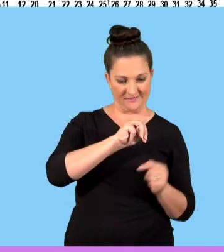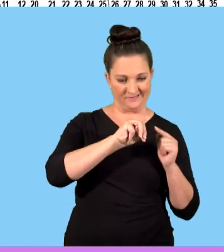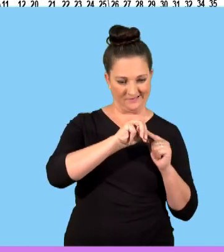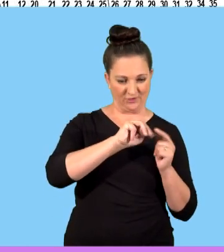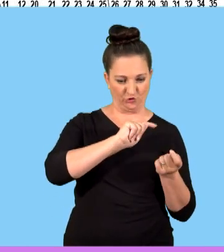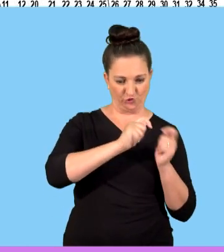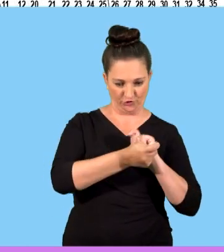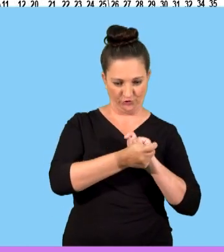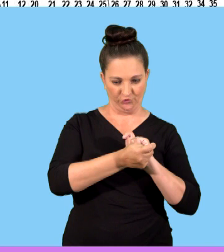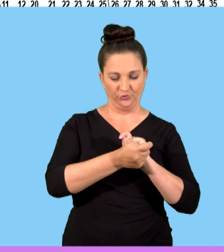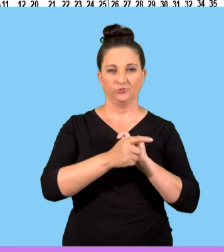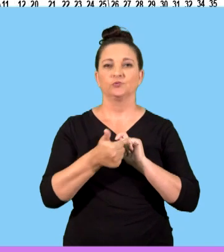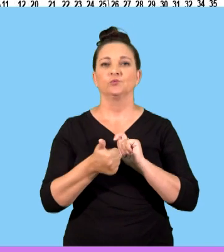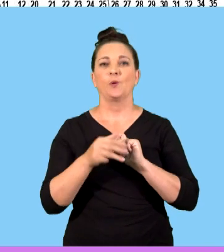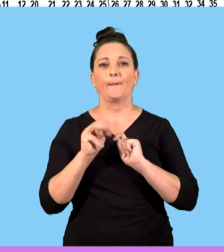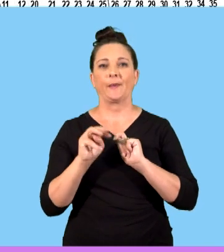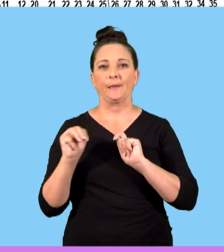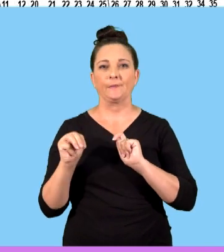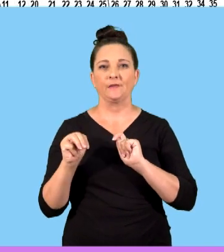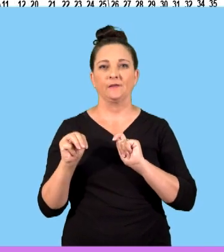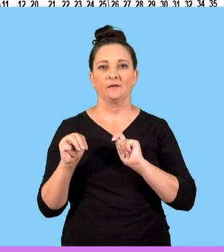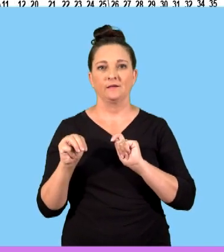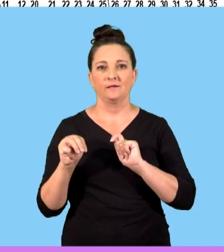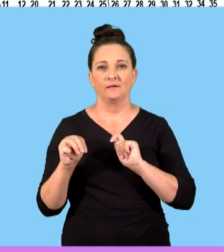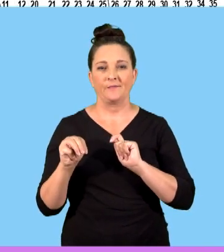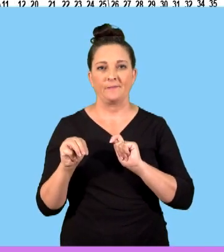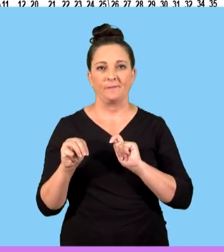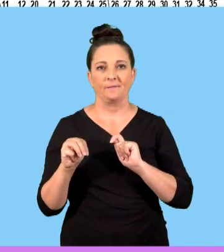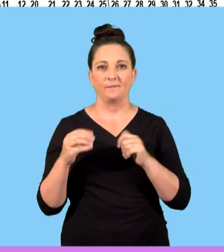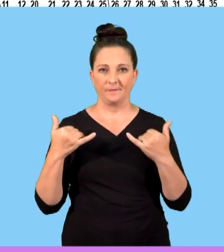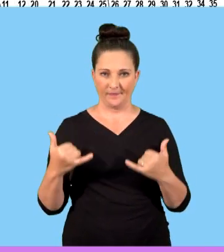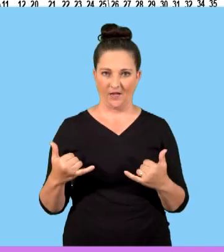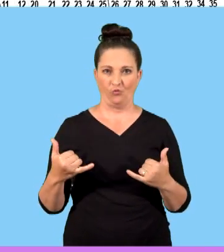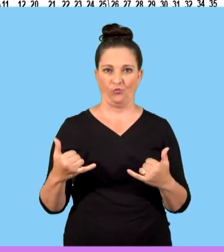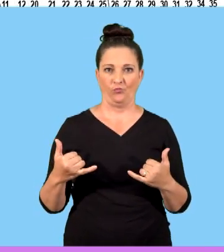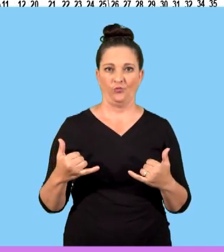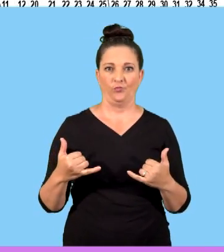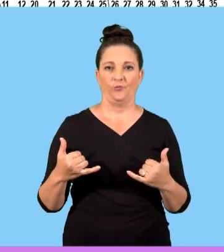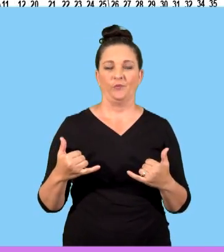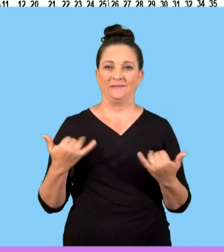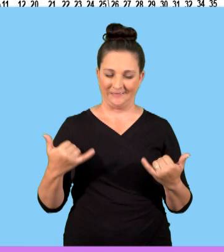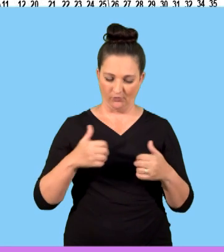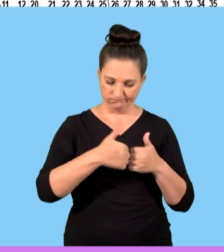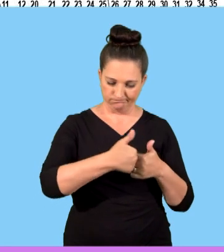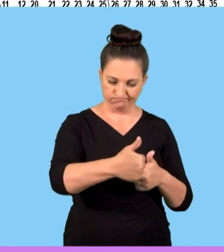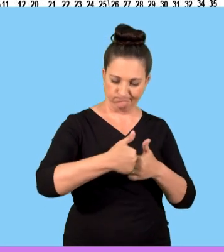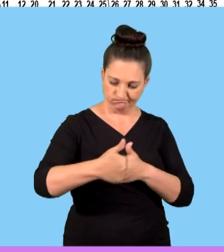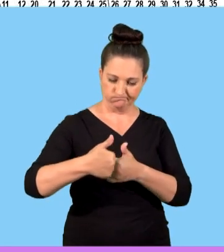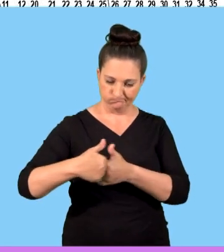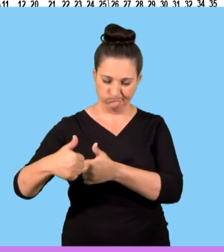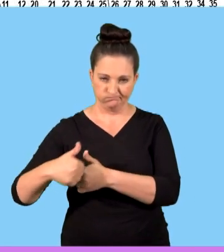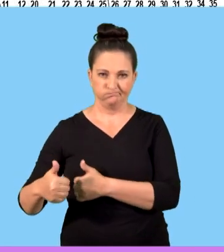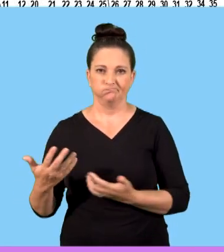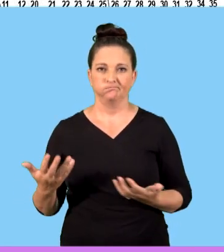meters? What is the equivalent value in millimeters when I reduce it basically, right, to a picture, in this case the seating